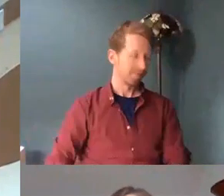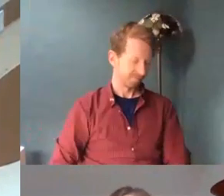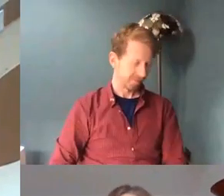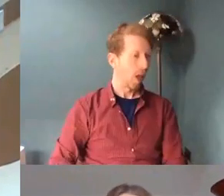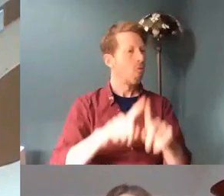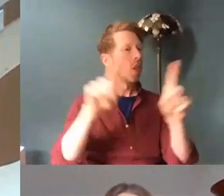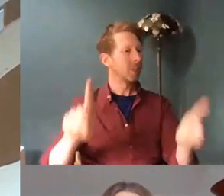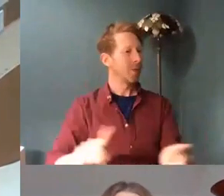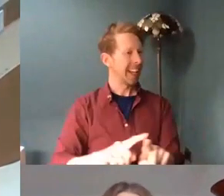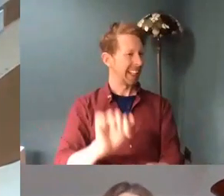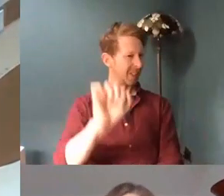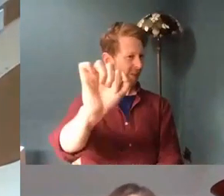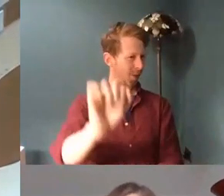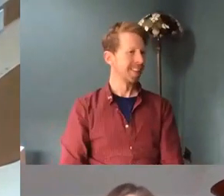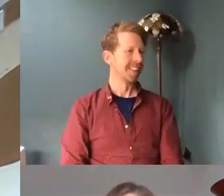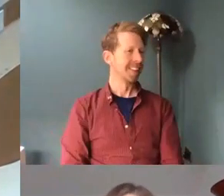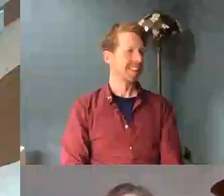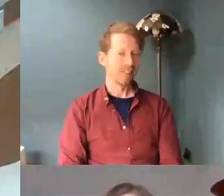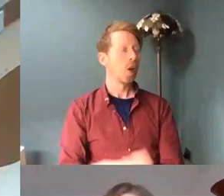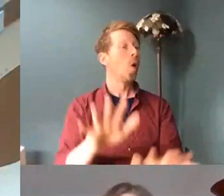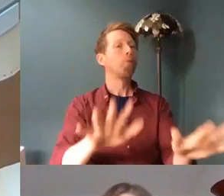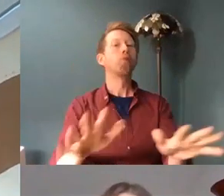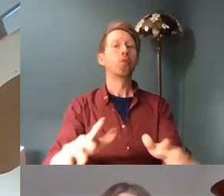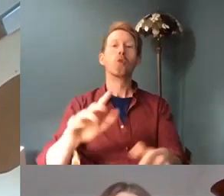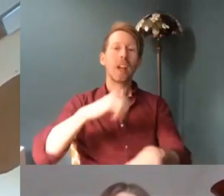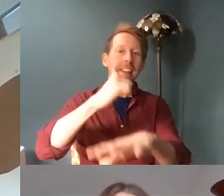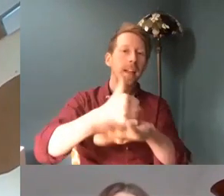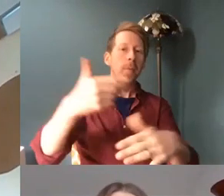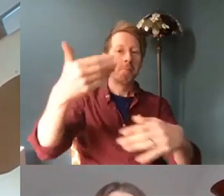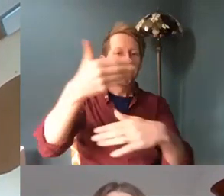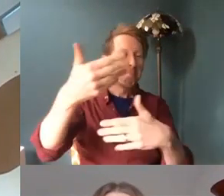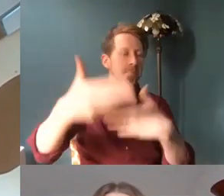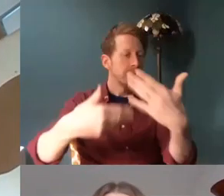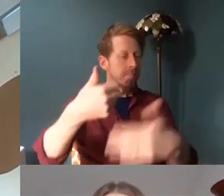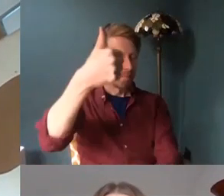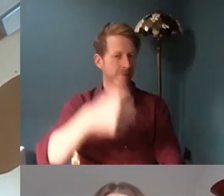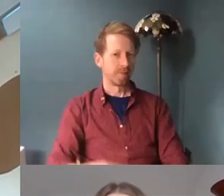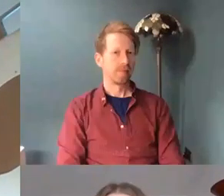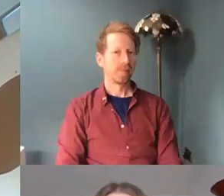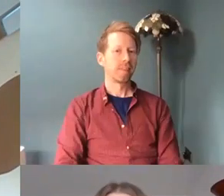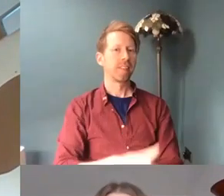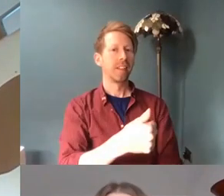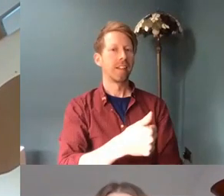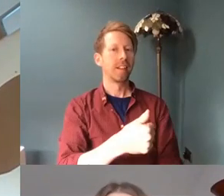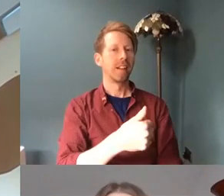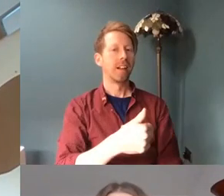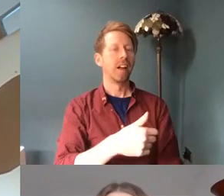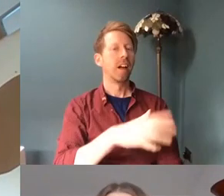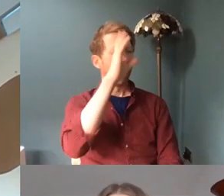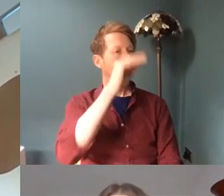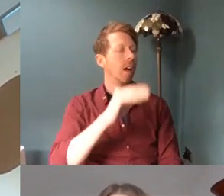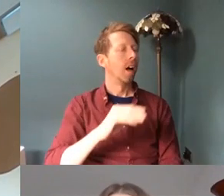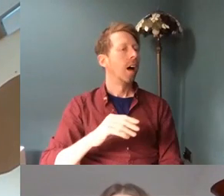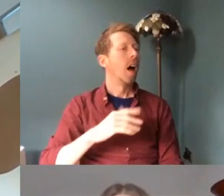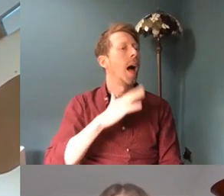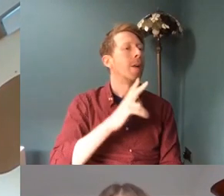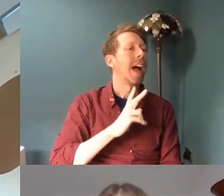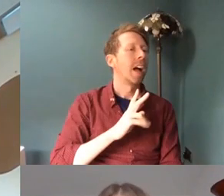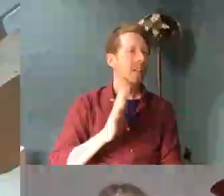now yours. So take your time and set up your slides. Thank you. Thank you very much for the introduction. Let me share